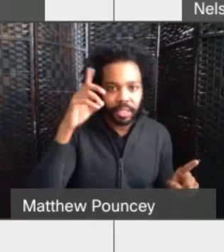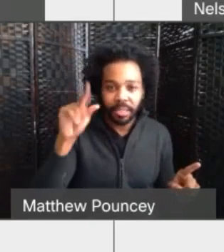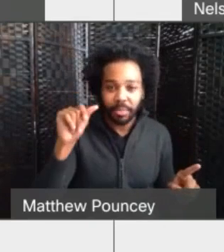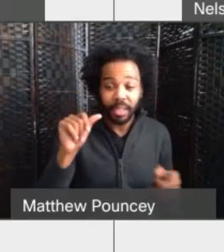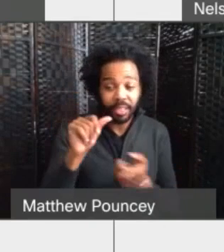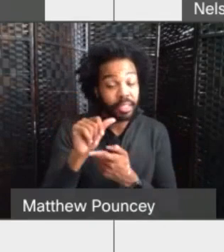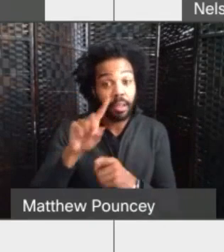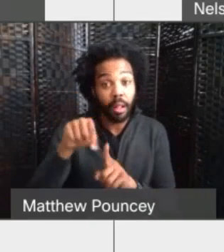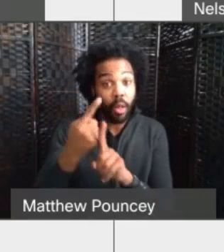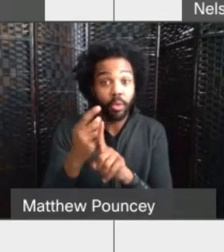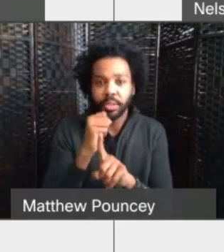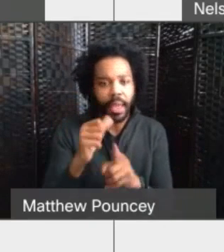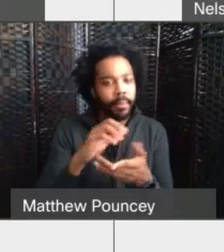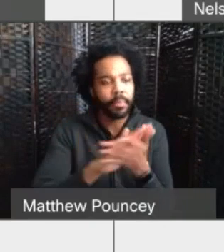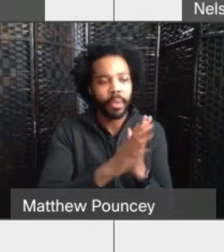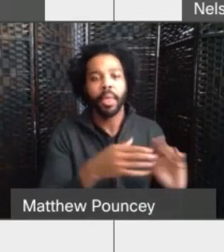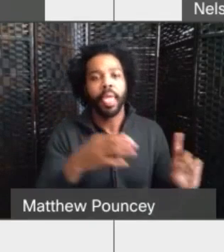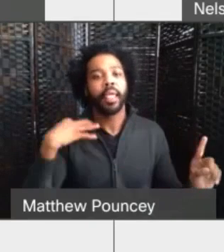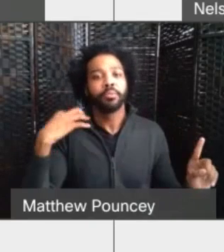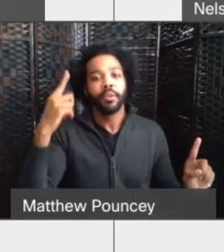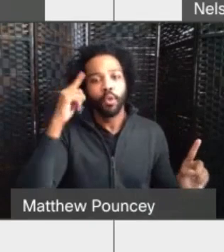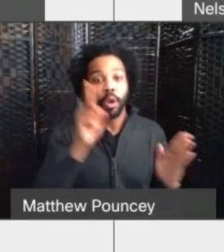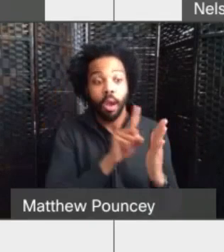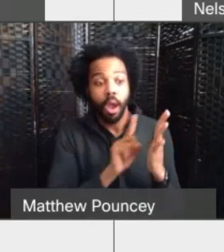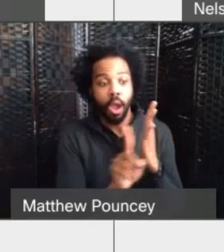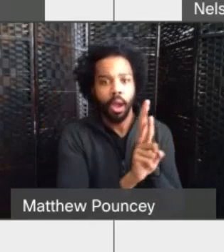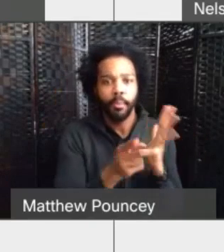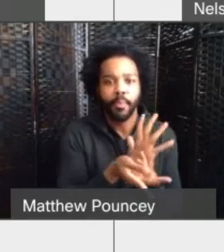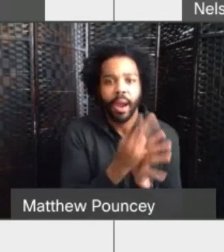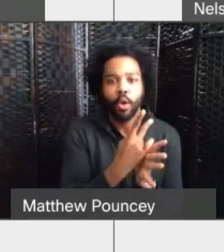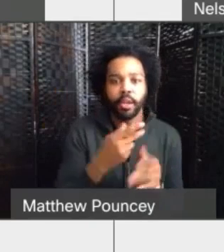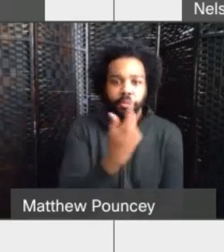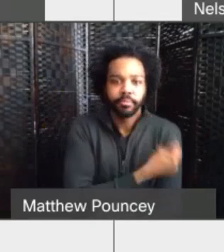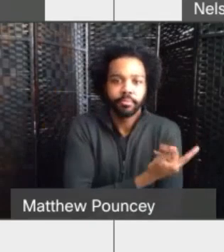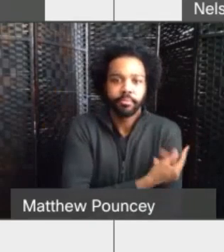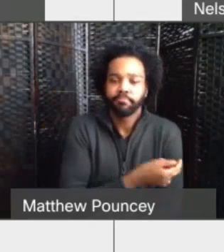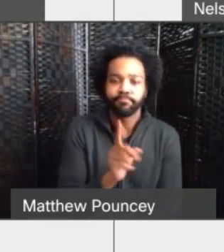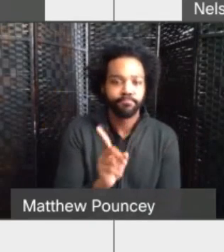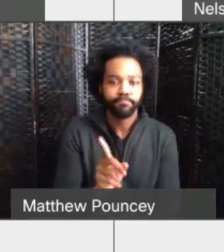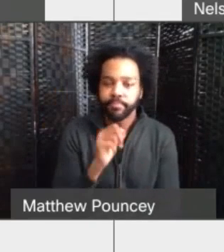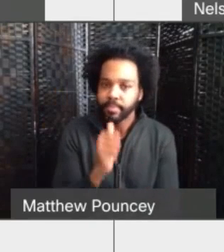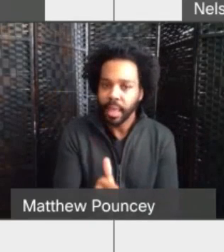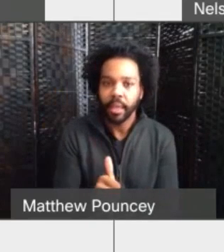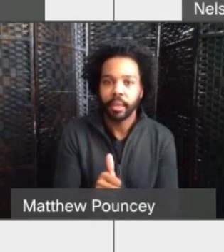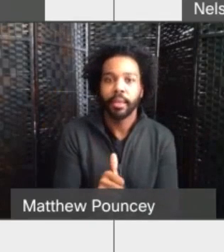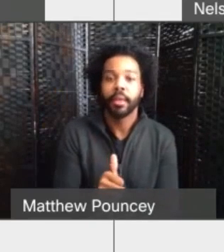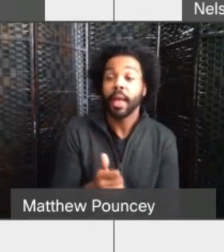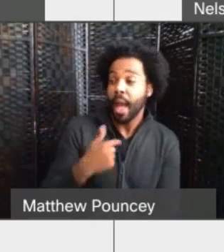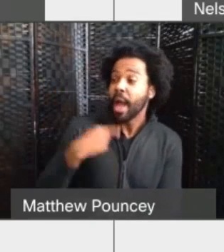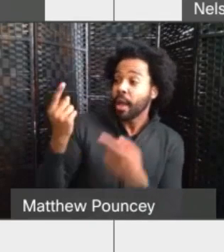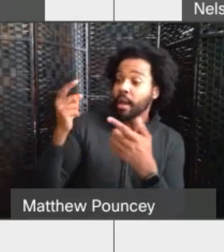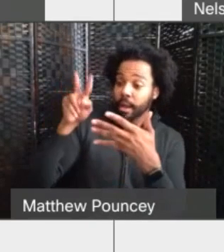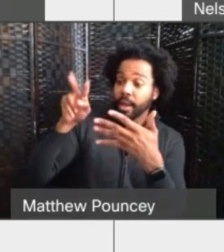do not make someone eligible for a priority phase of vaccine distribution. So up until that last sentence, I agree with you.